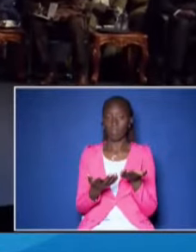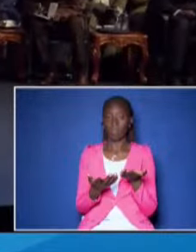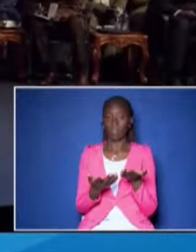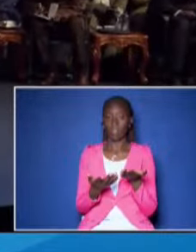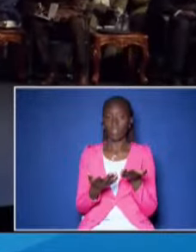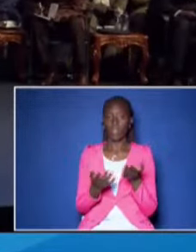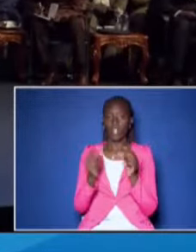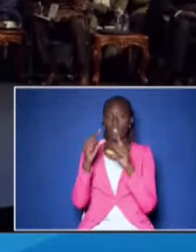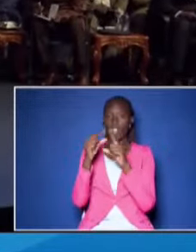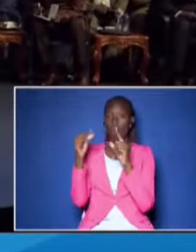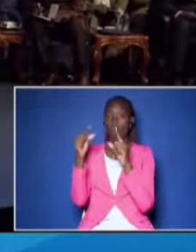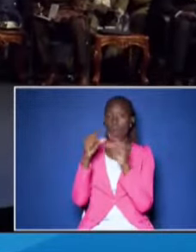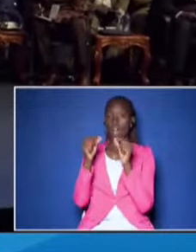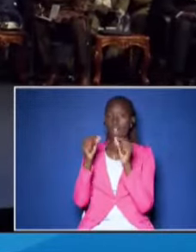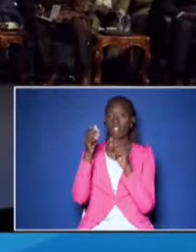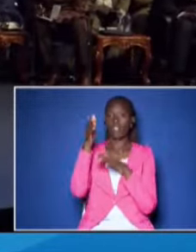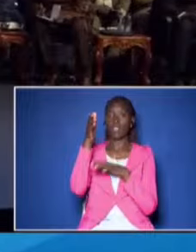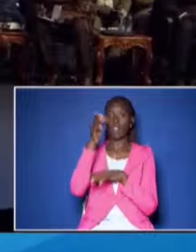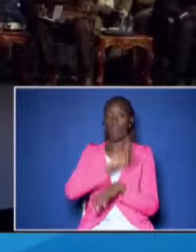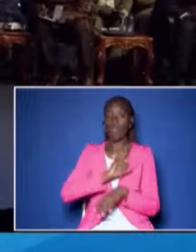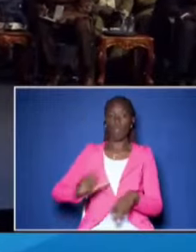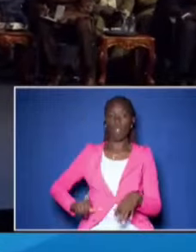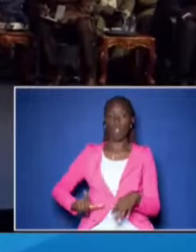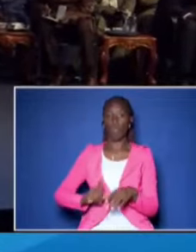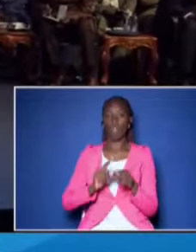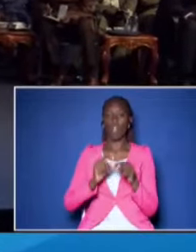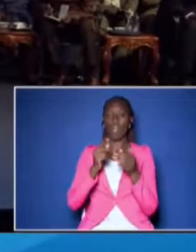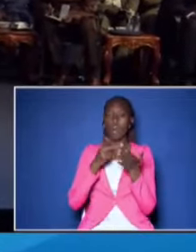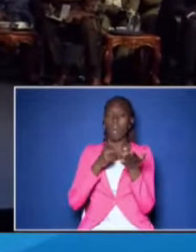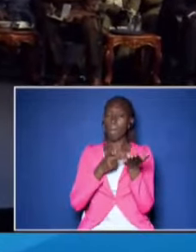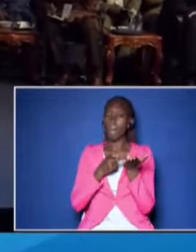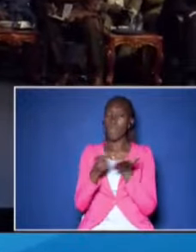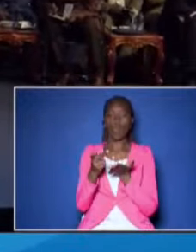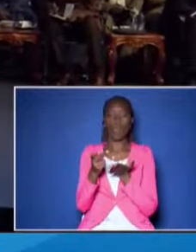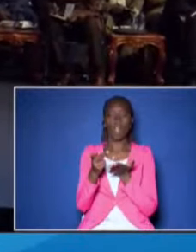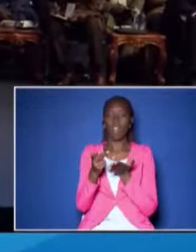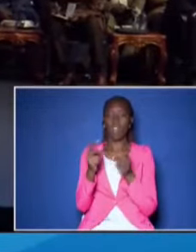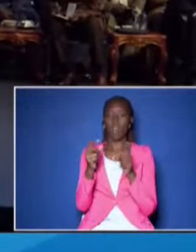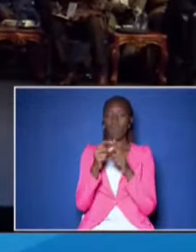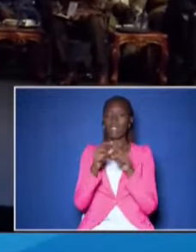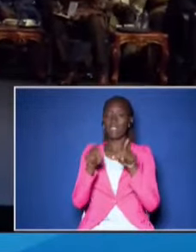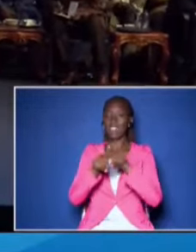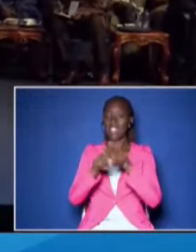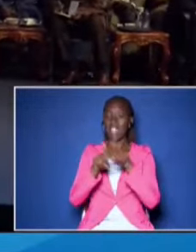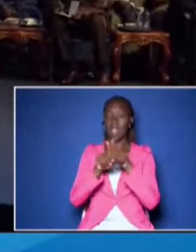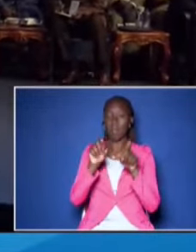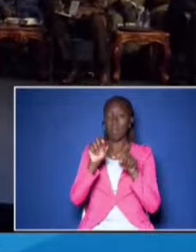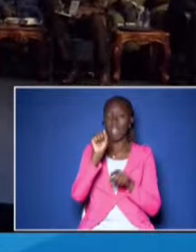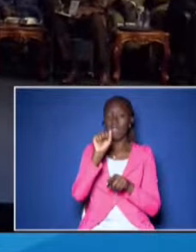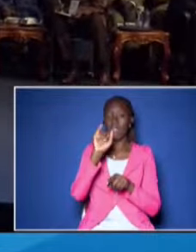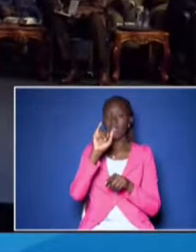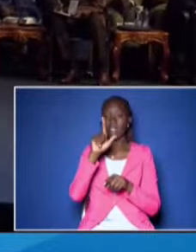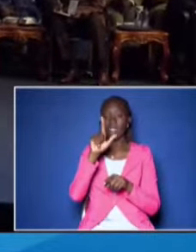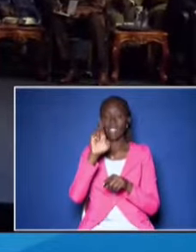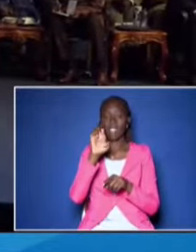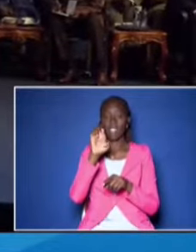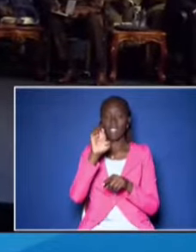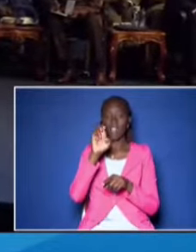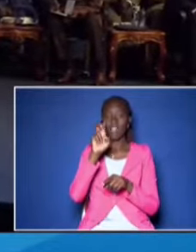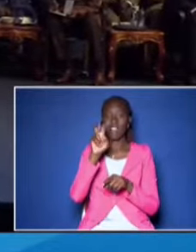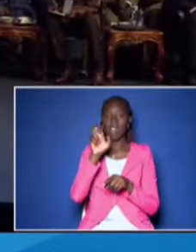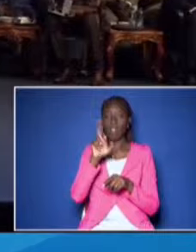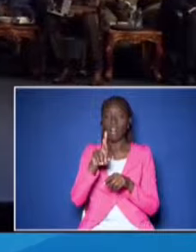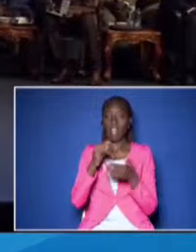words of the Lord are pure words like silver tried in a furnace of